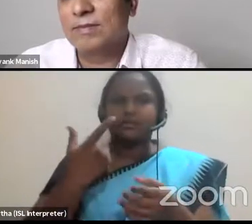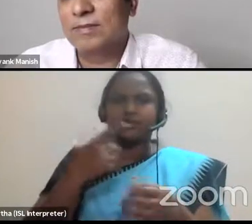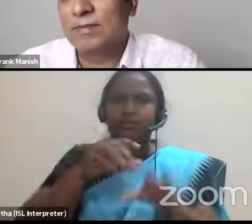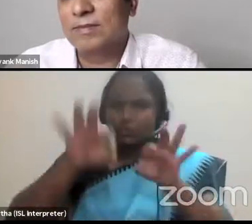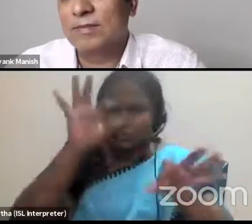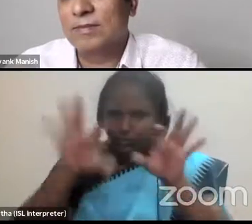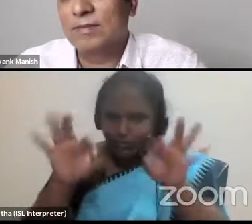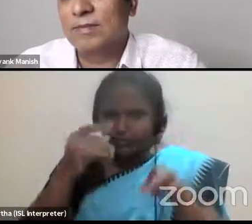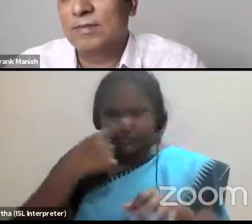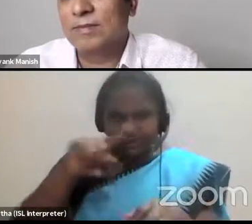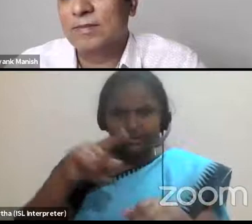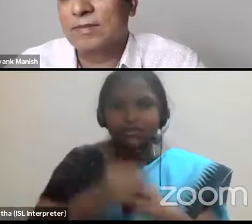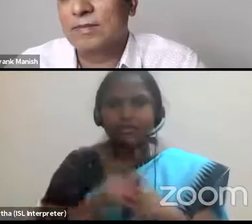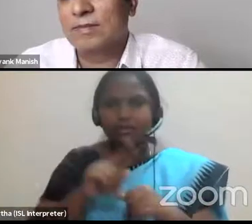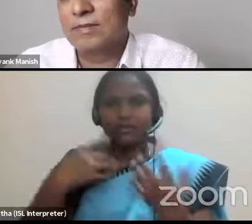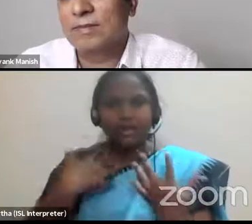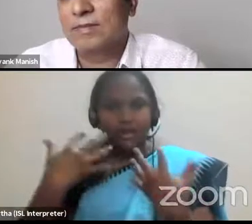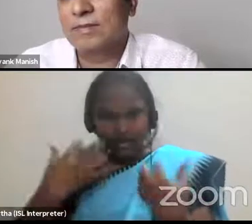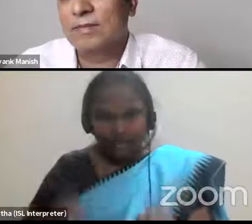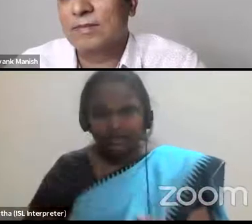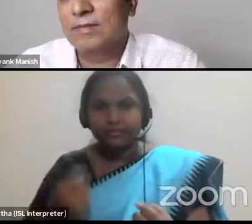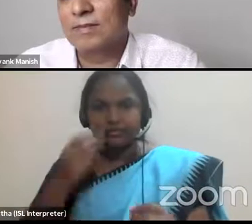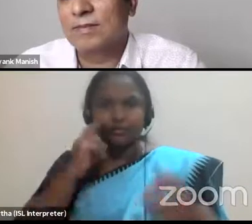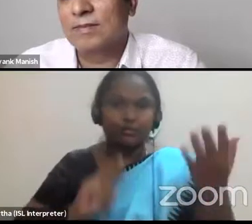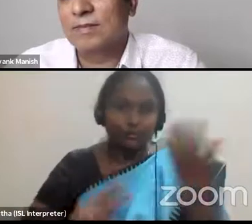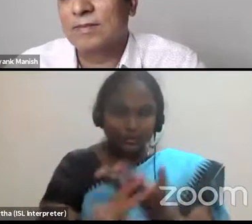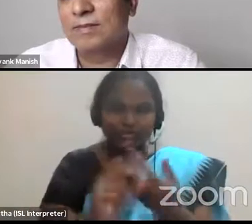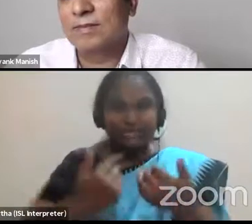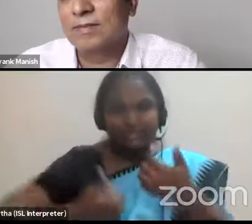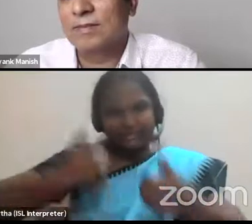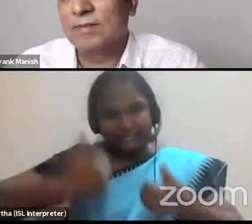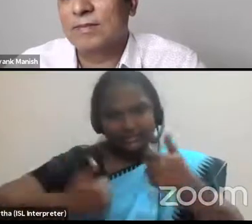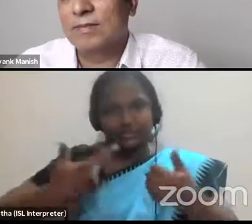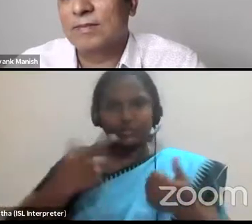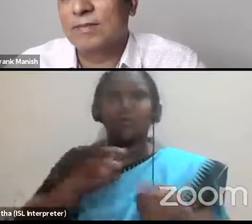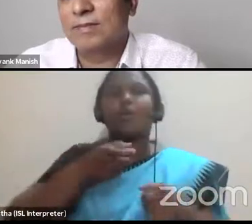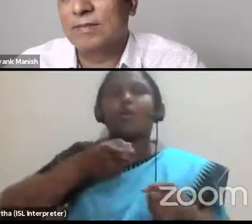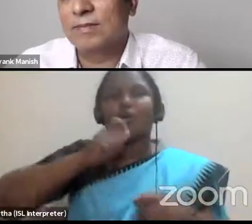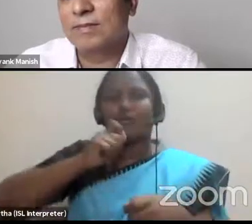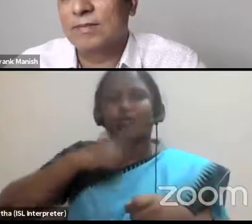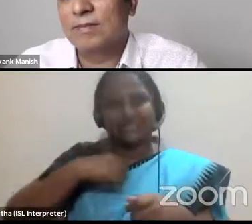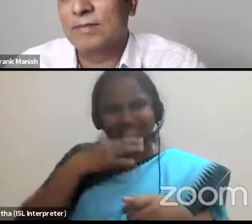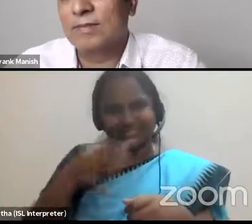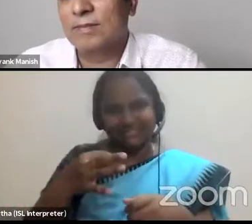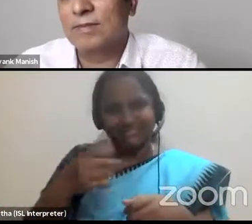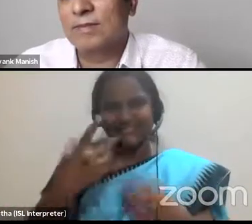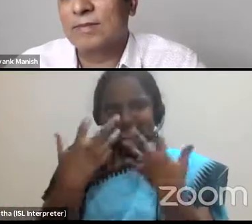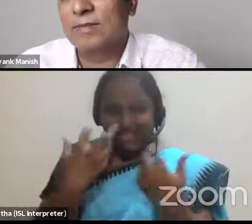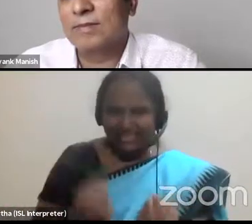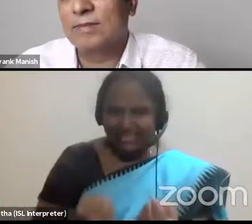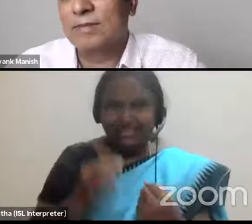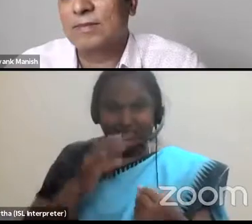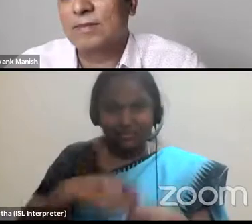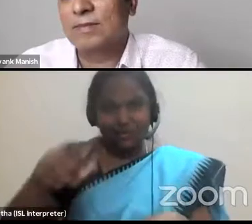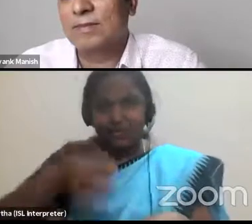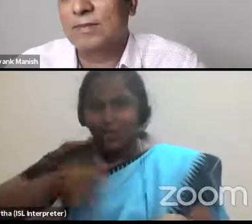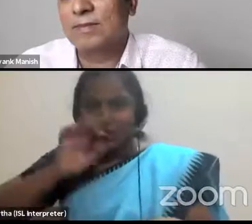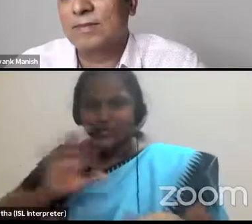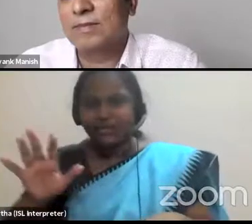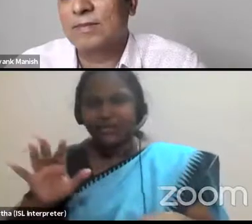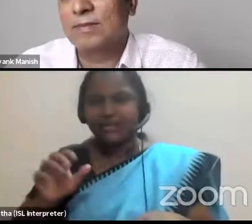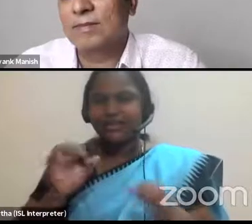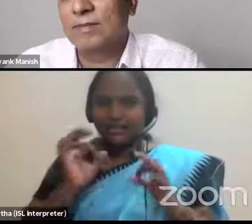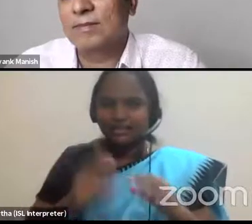choose and select, right? We now have virtual testers of, let's say, coffee, right? So you don't have to really go and test coffee. You can